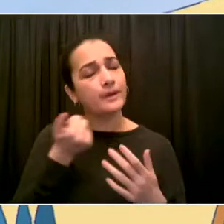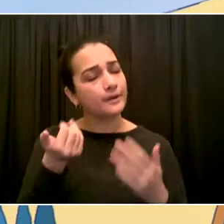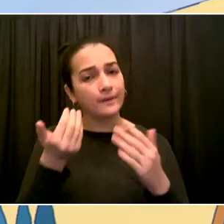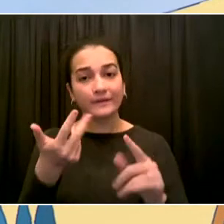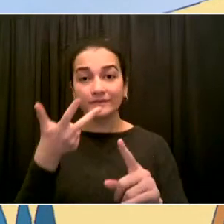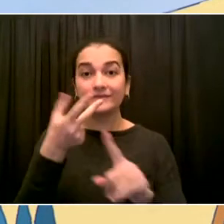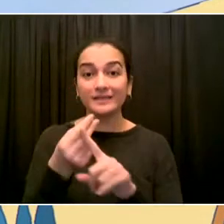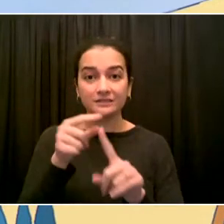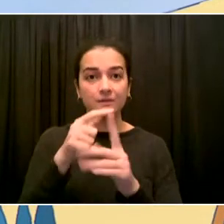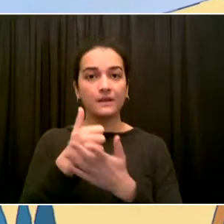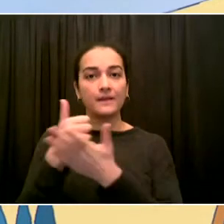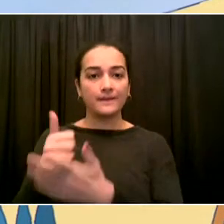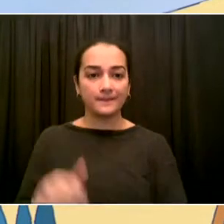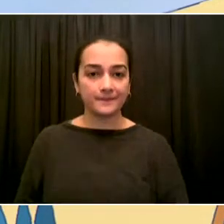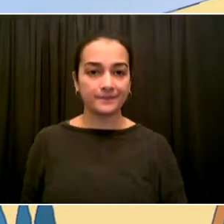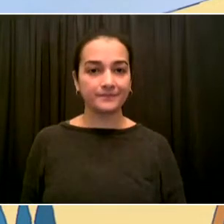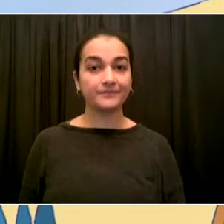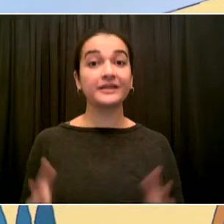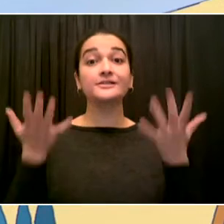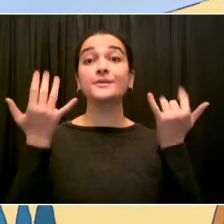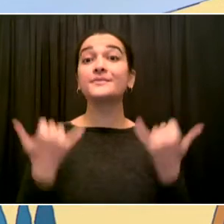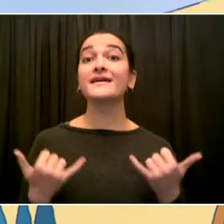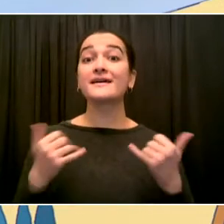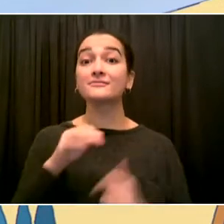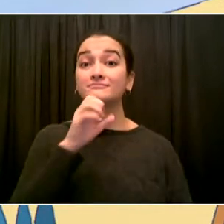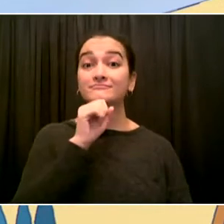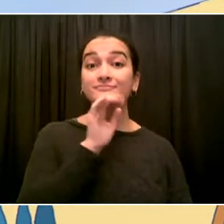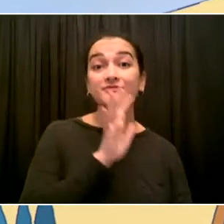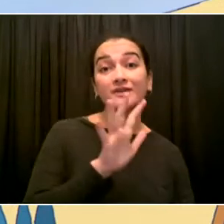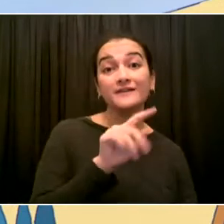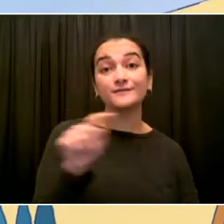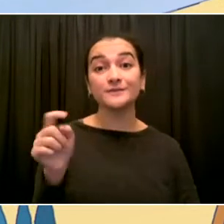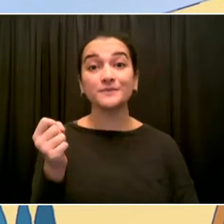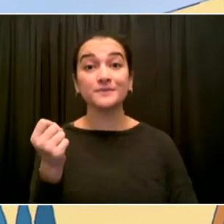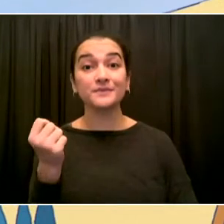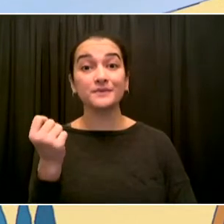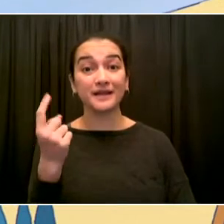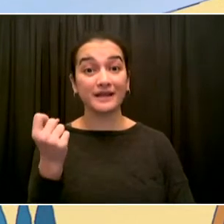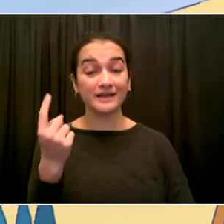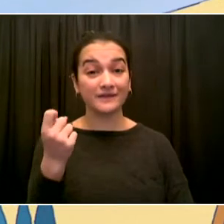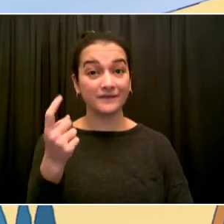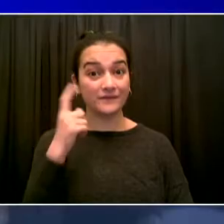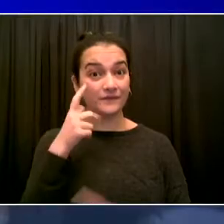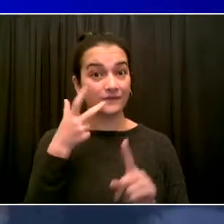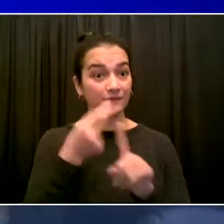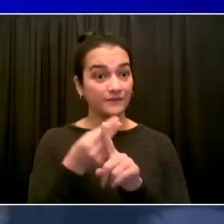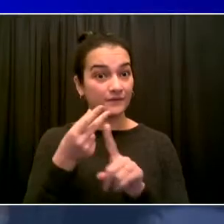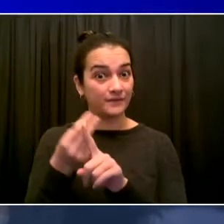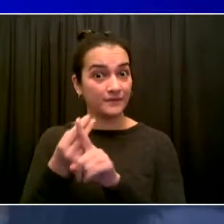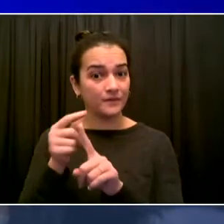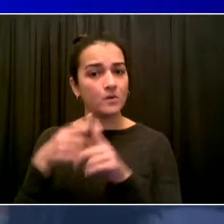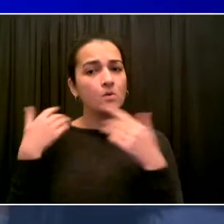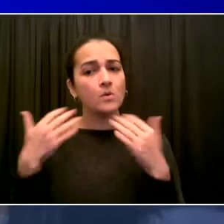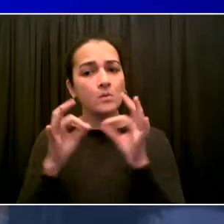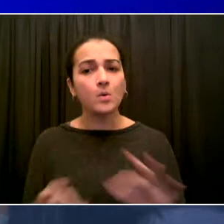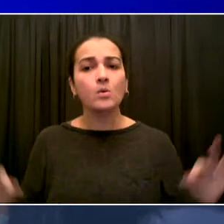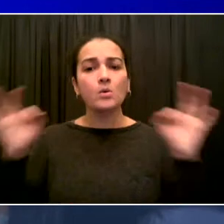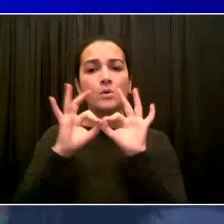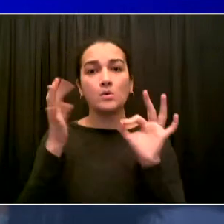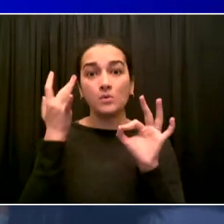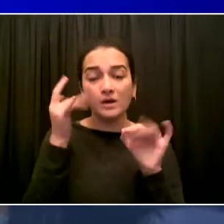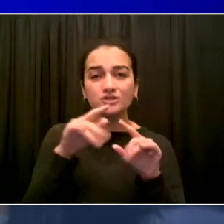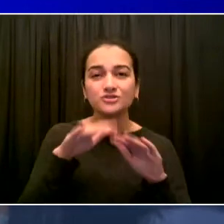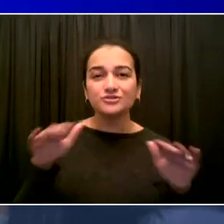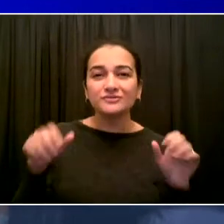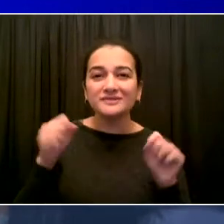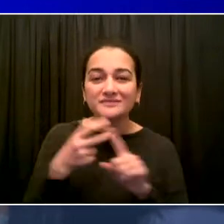safe. So far, we're seeing great progress. Almost 75,000 5 to 11-year-olds have now been vaccinated